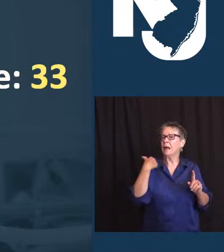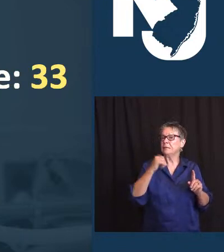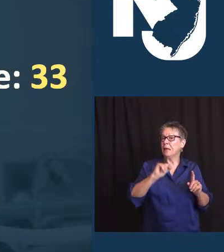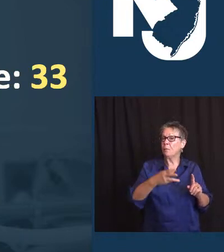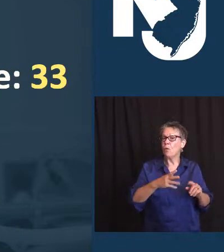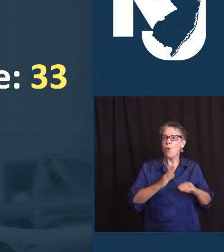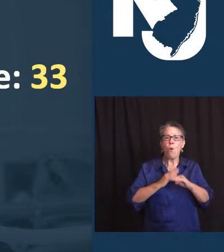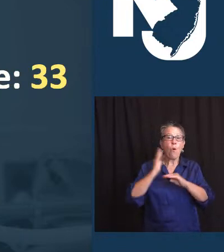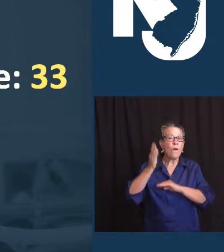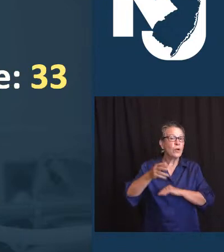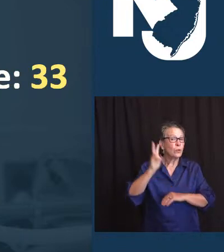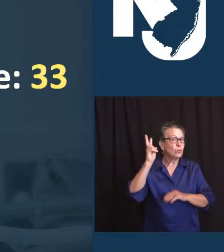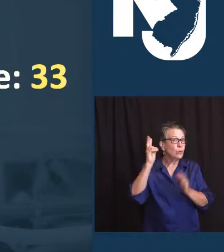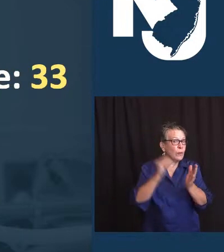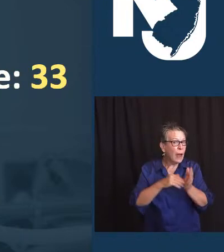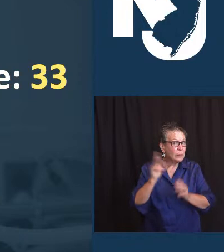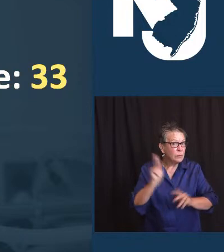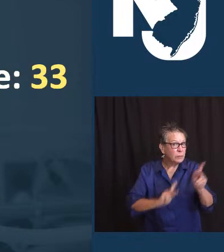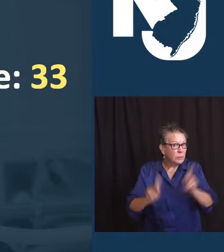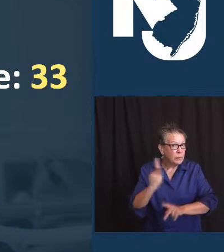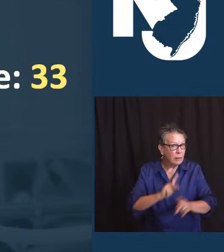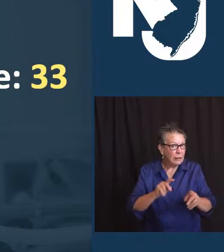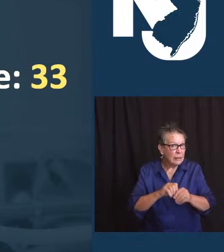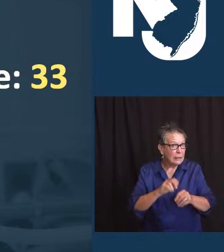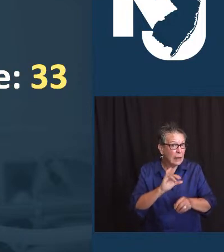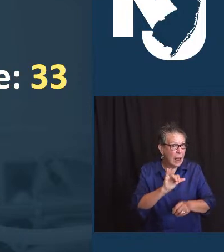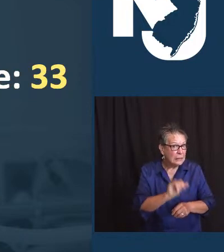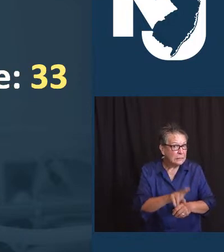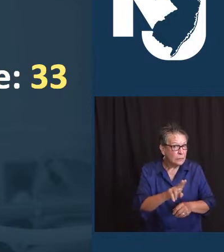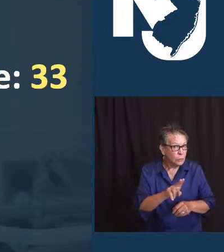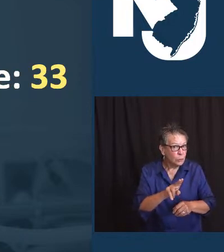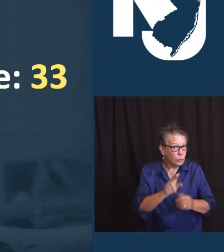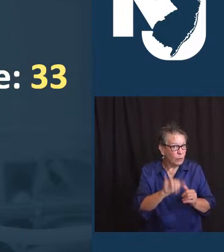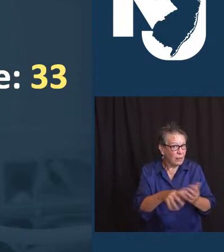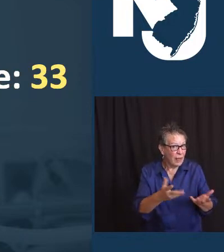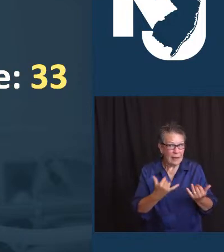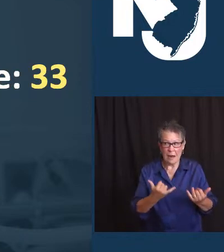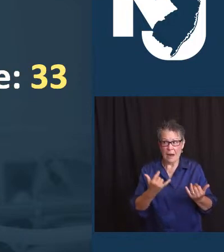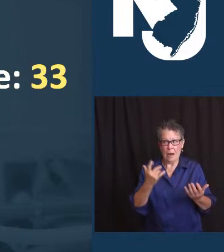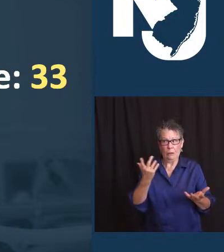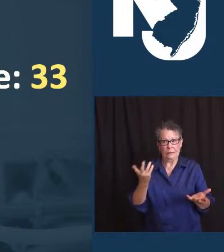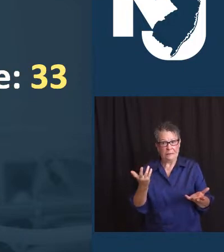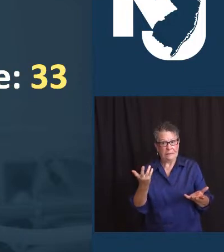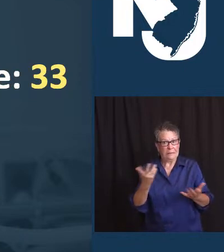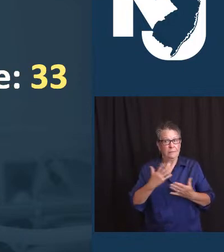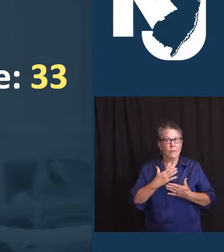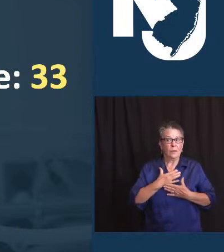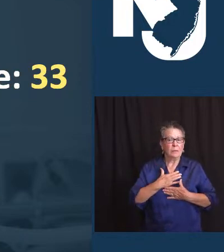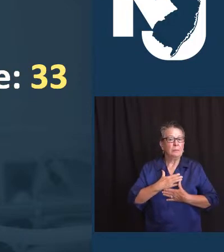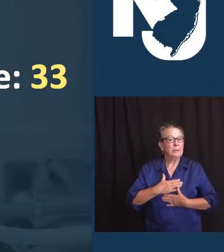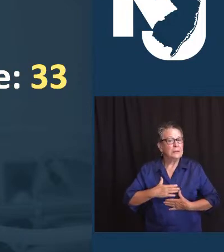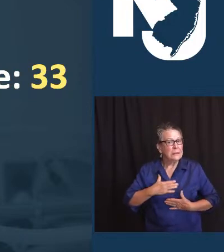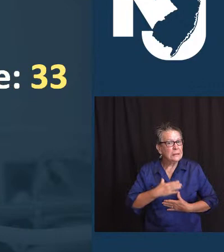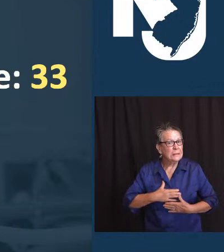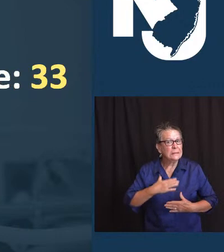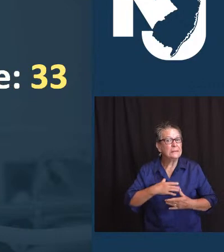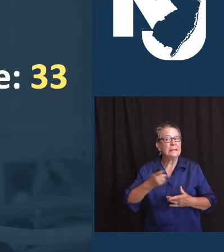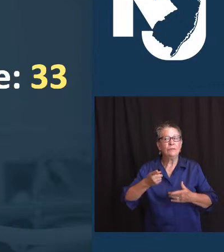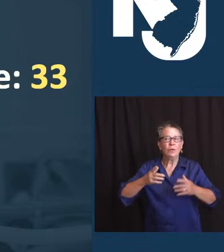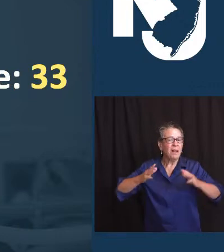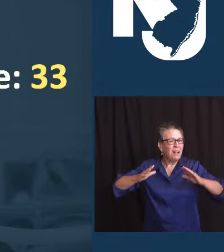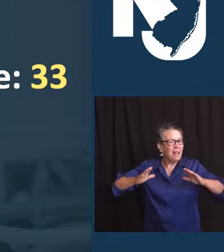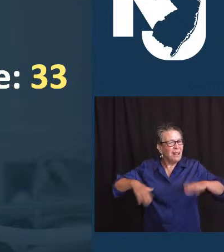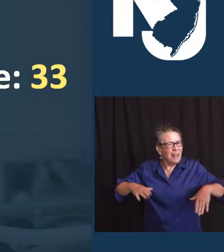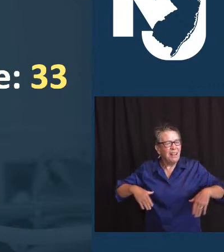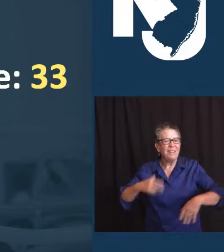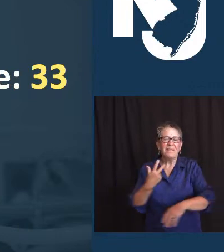you, unless more of you, for whatever reason, have not been vaccinated, step up and receive your doses. These